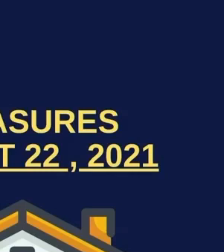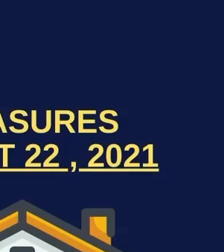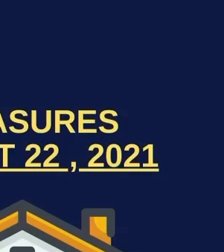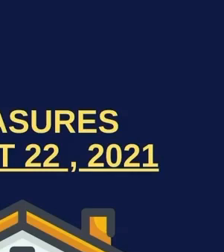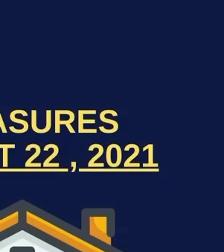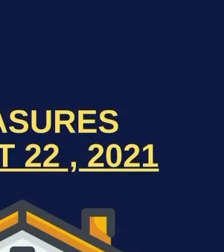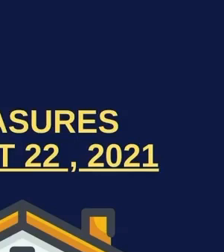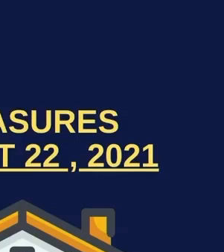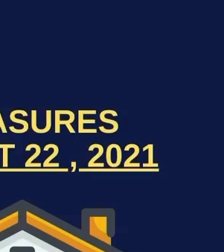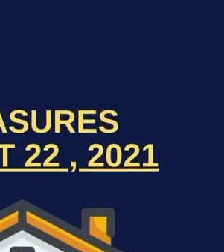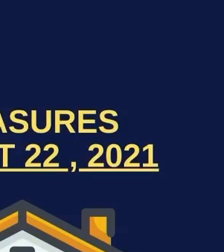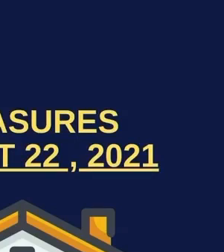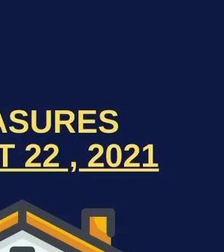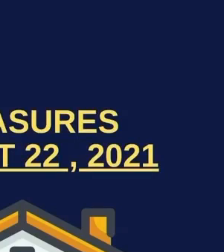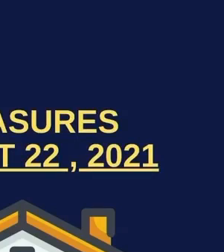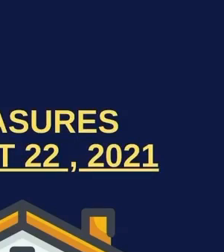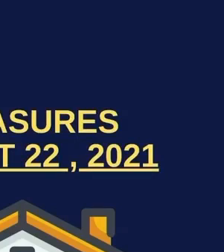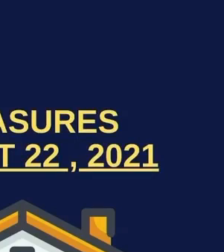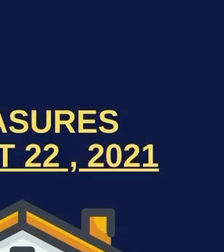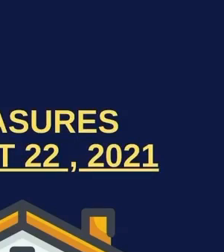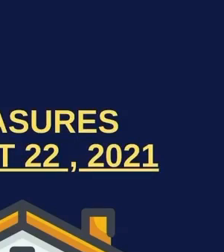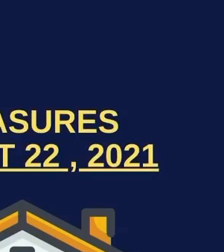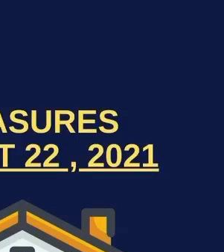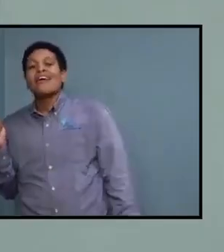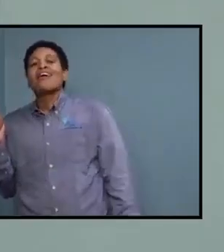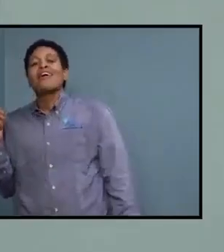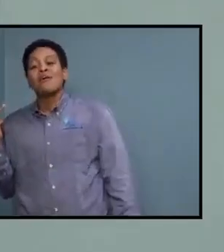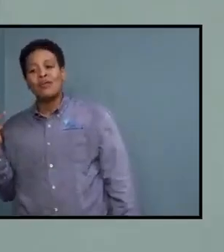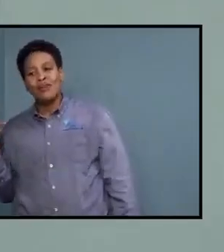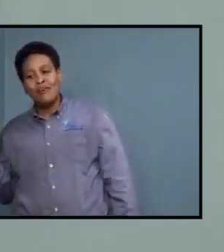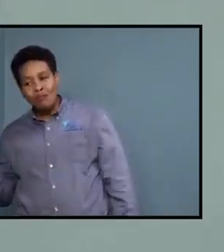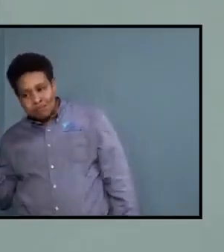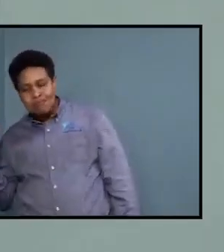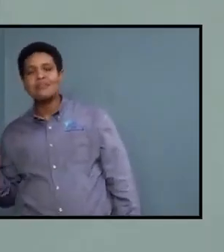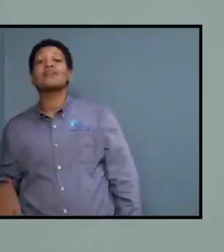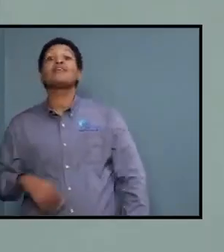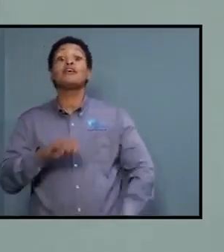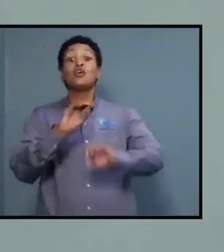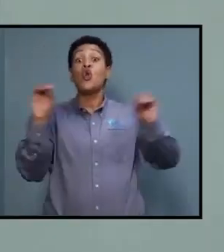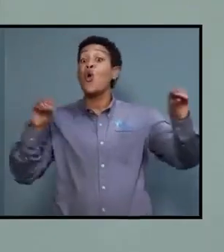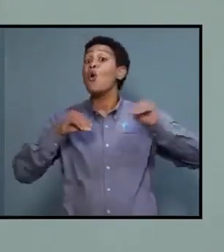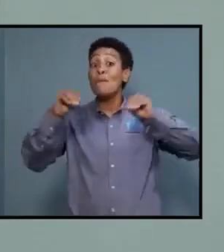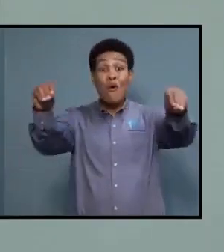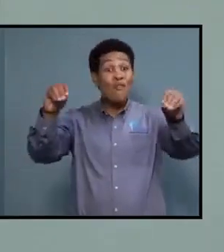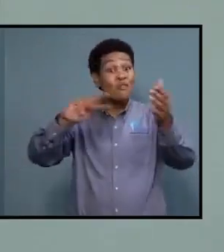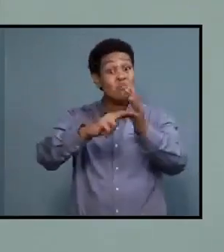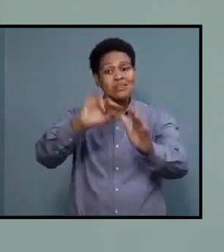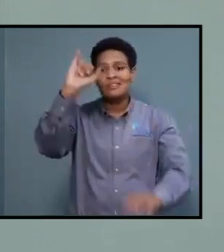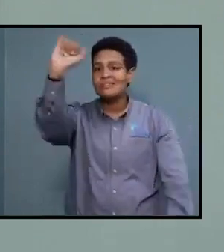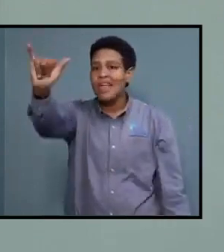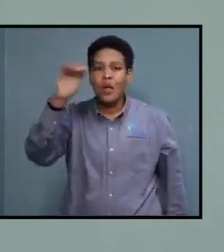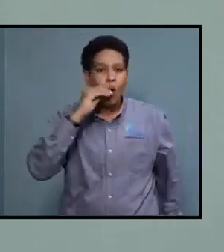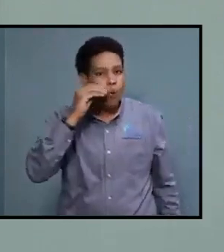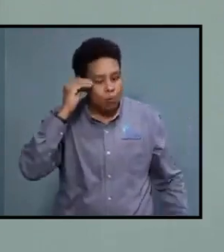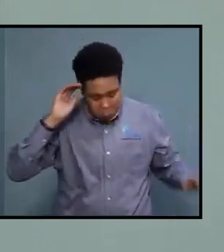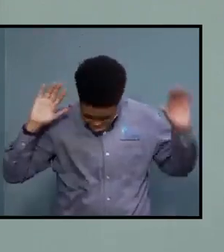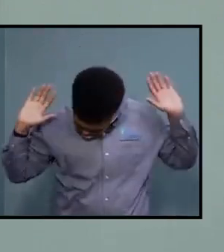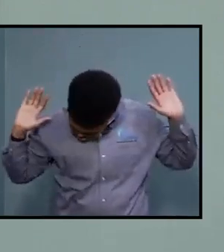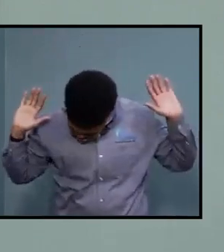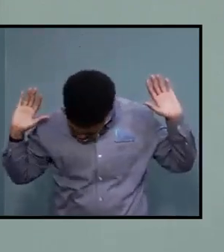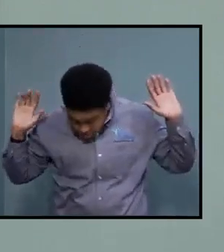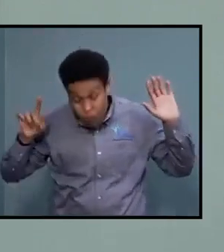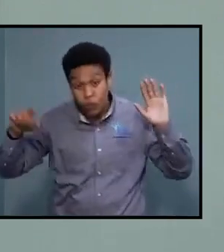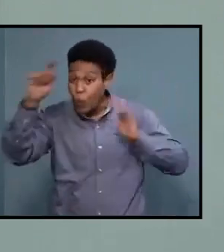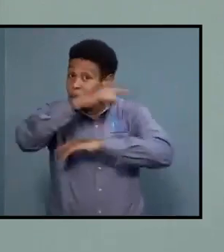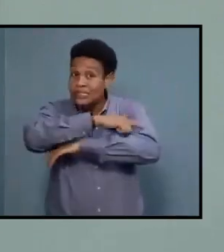and sunday september 5th no movement days means just that on those